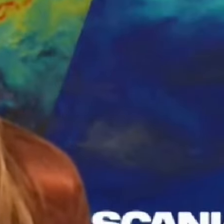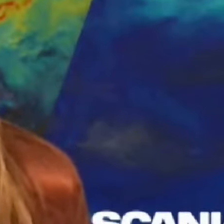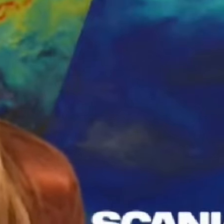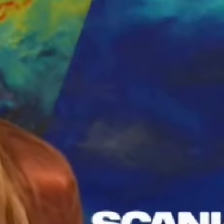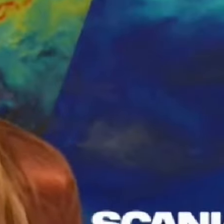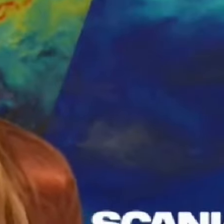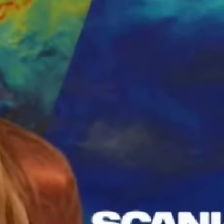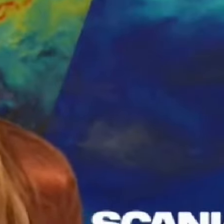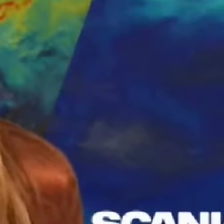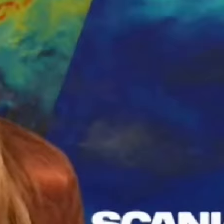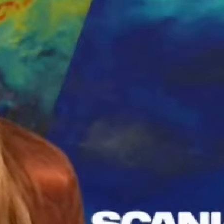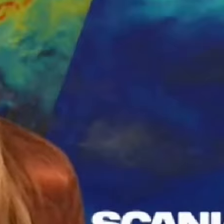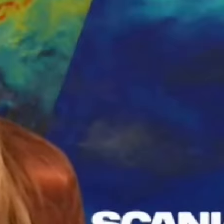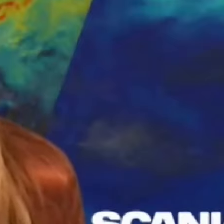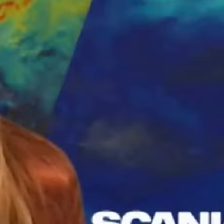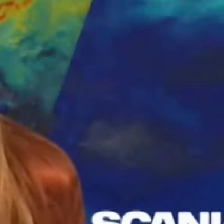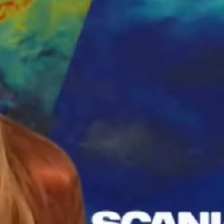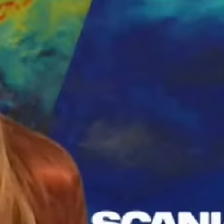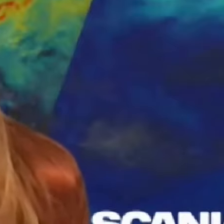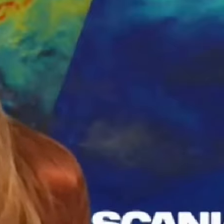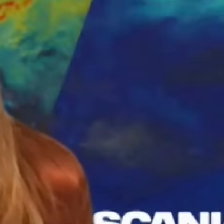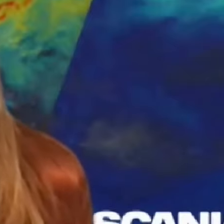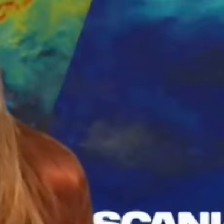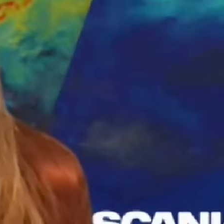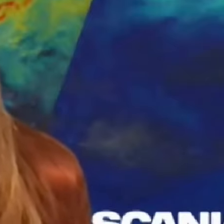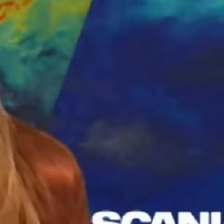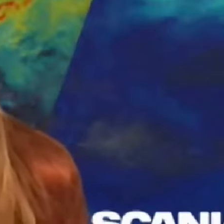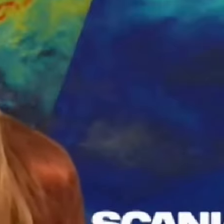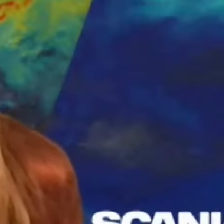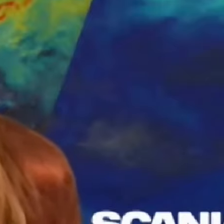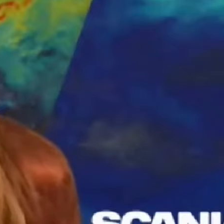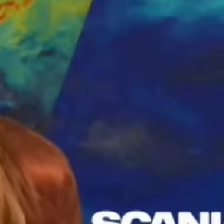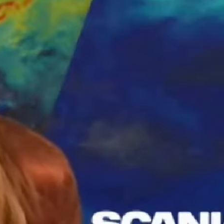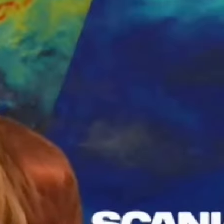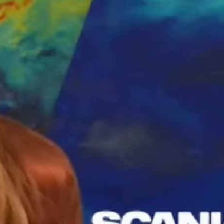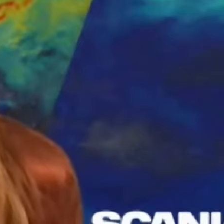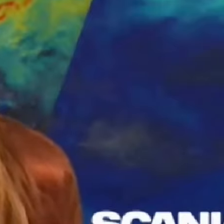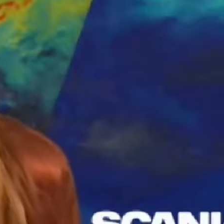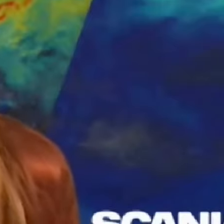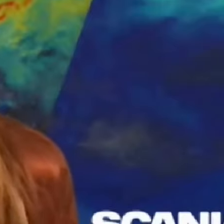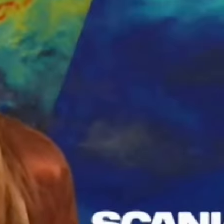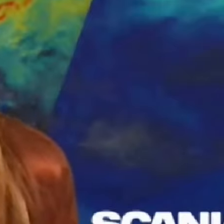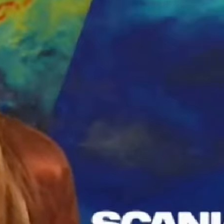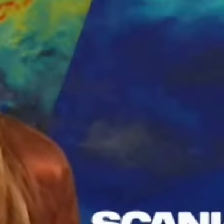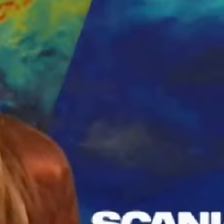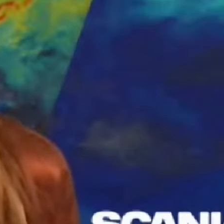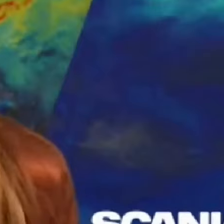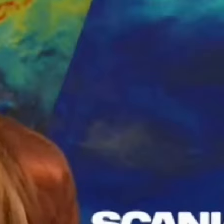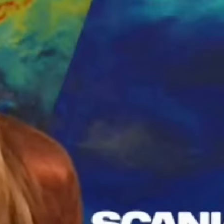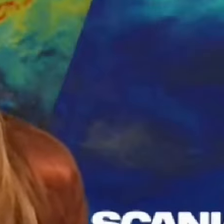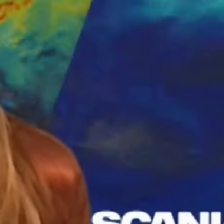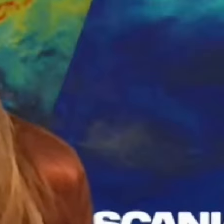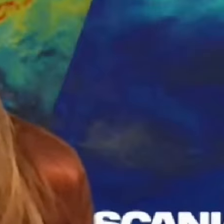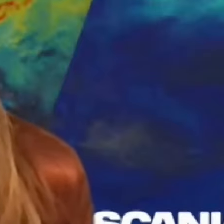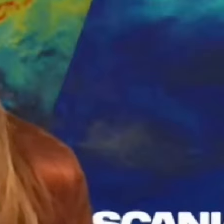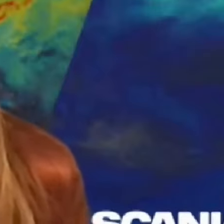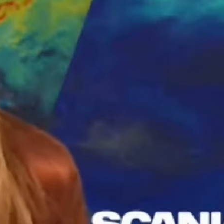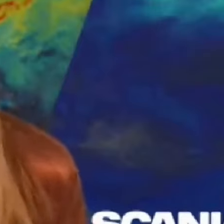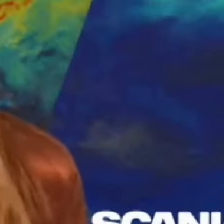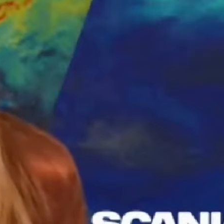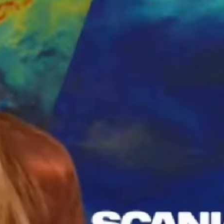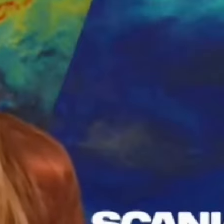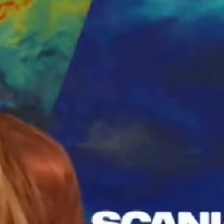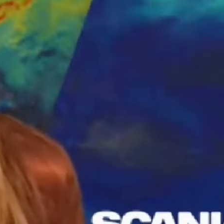combined with, I would say, in whether you're in business or academia or government, you tend